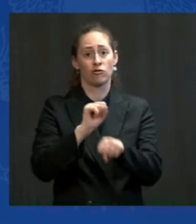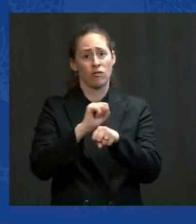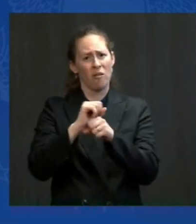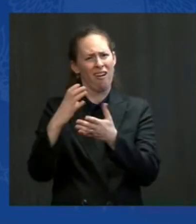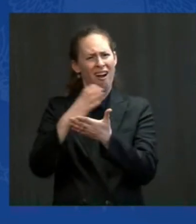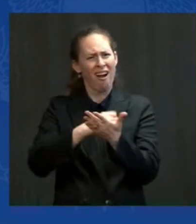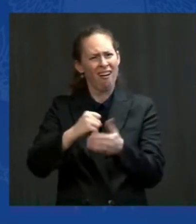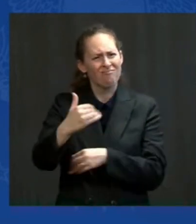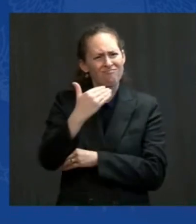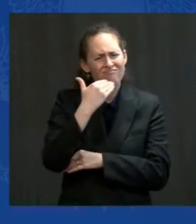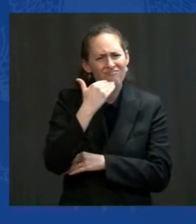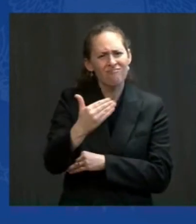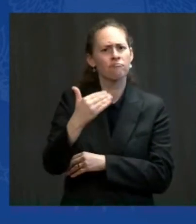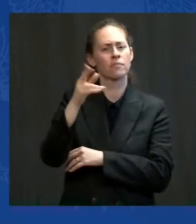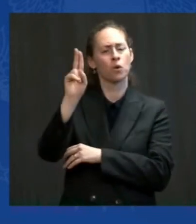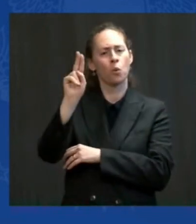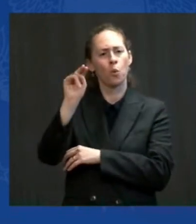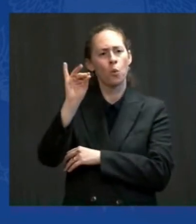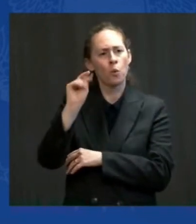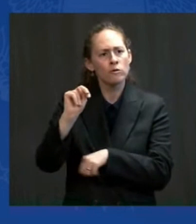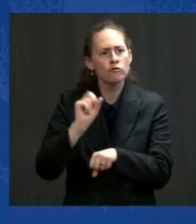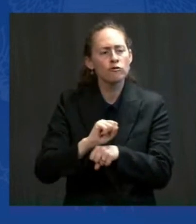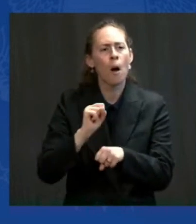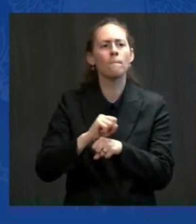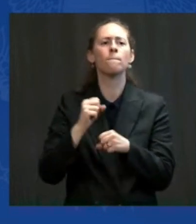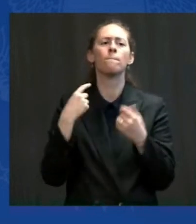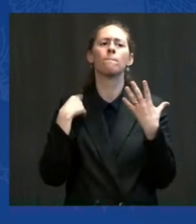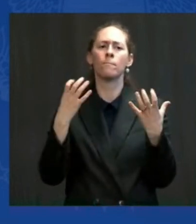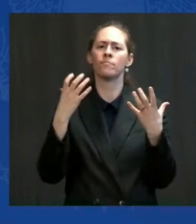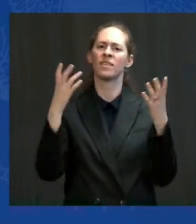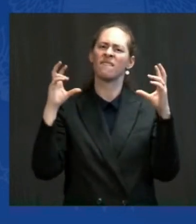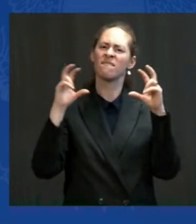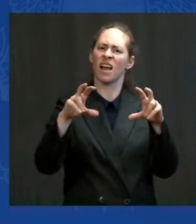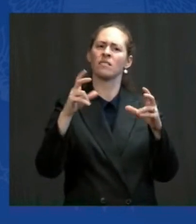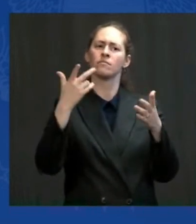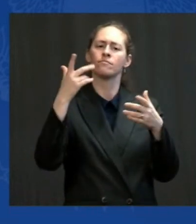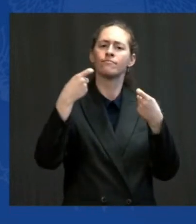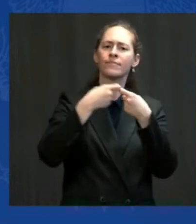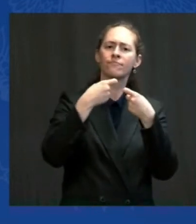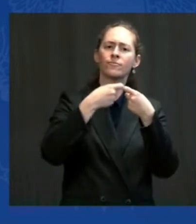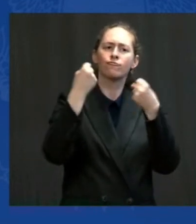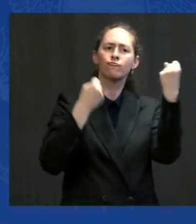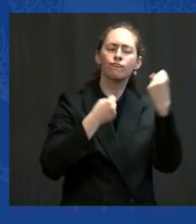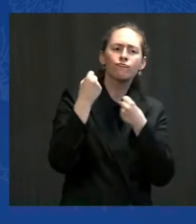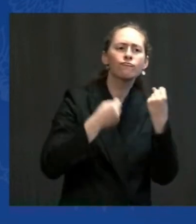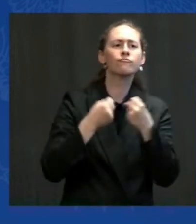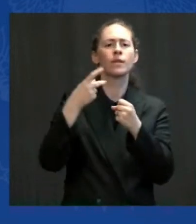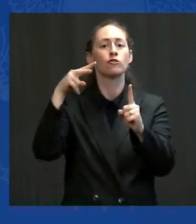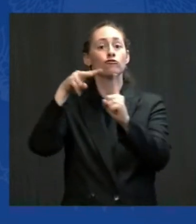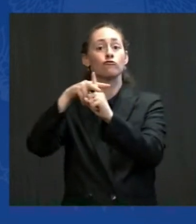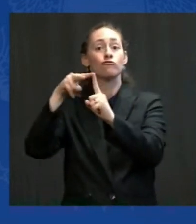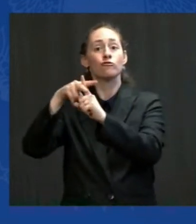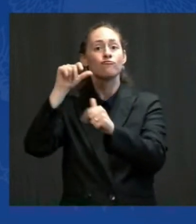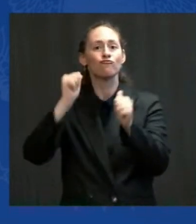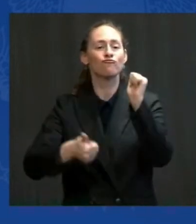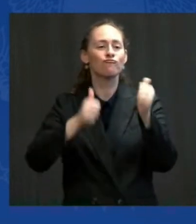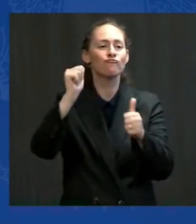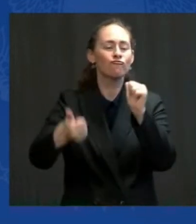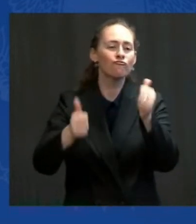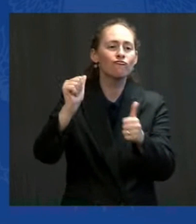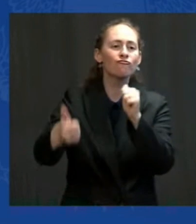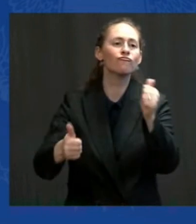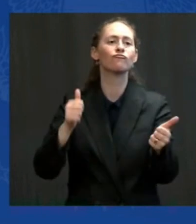clean energy and clean cars, growing our capacity to build those technologies on factory floors with union workers here in the United